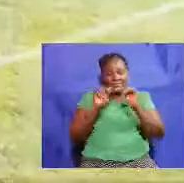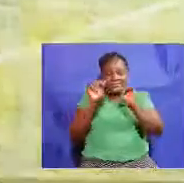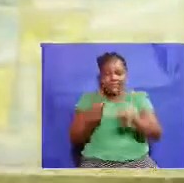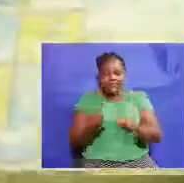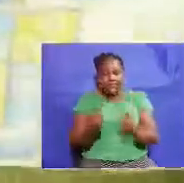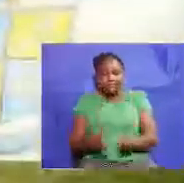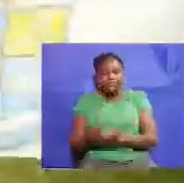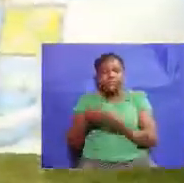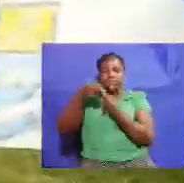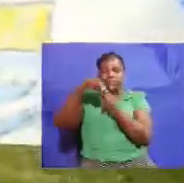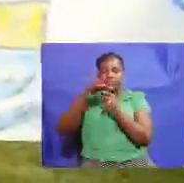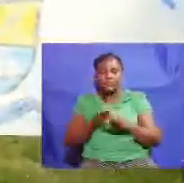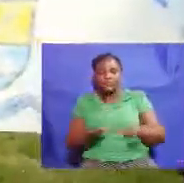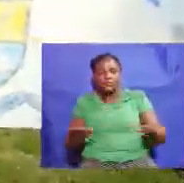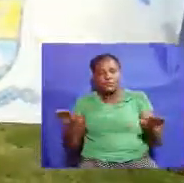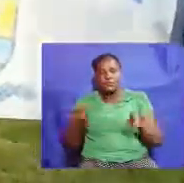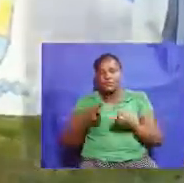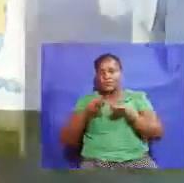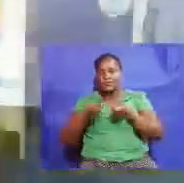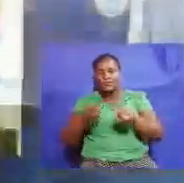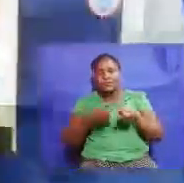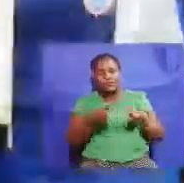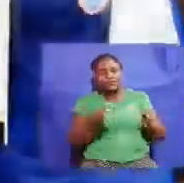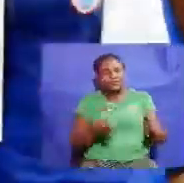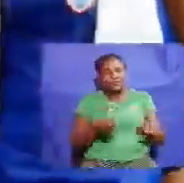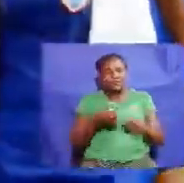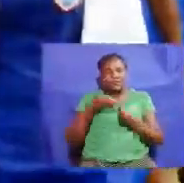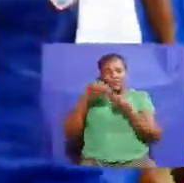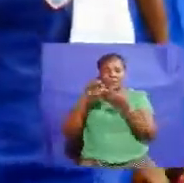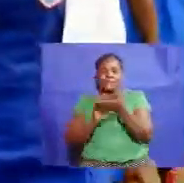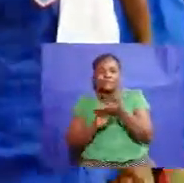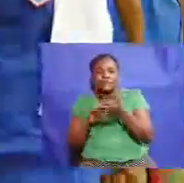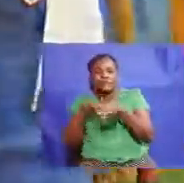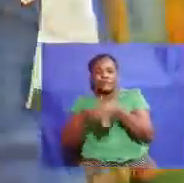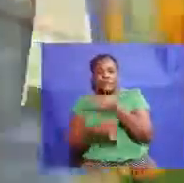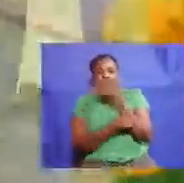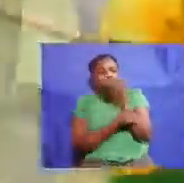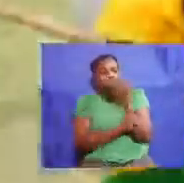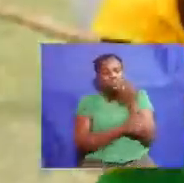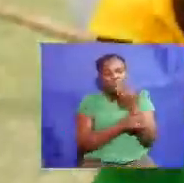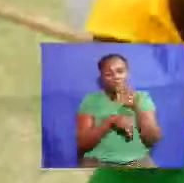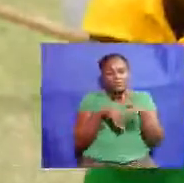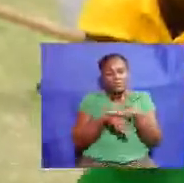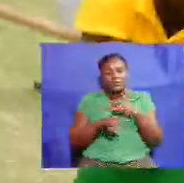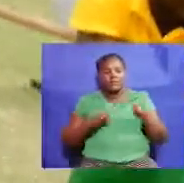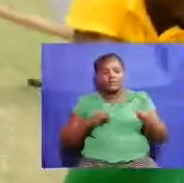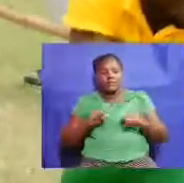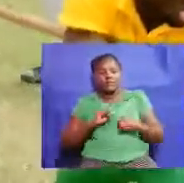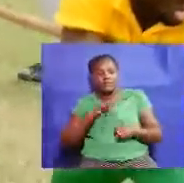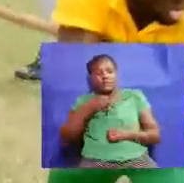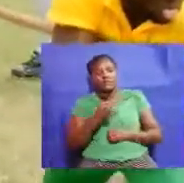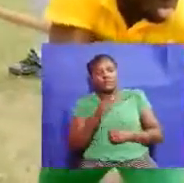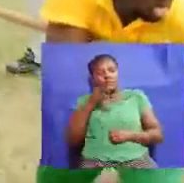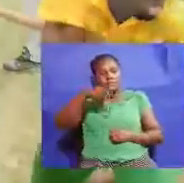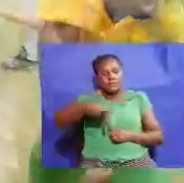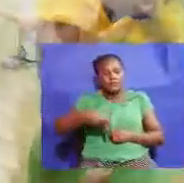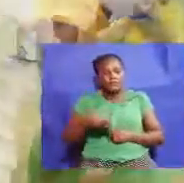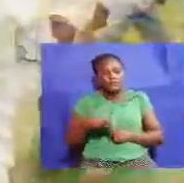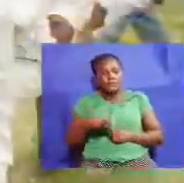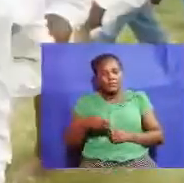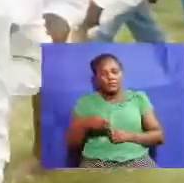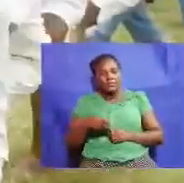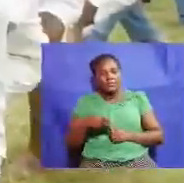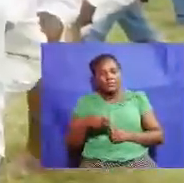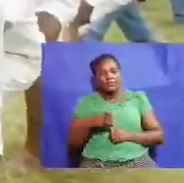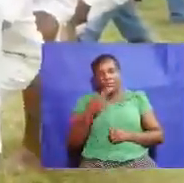vision to develop the abilities of special children in various special education schools across the nation in the area of sports.